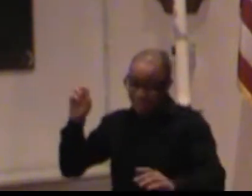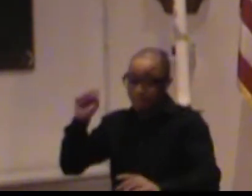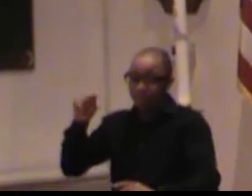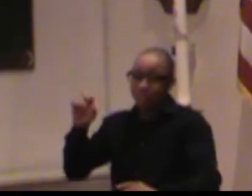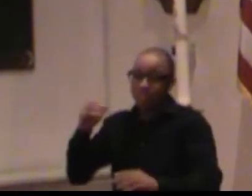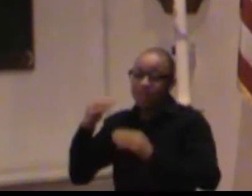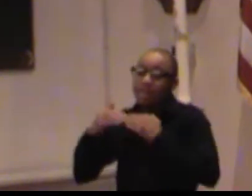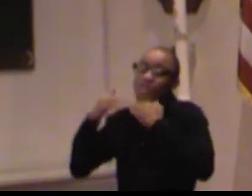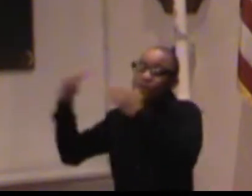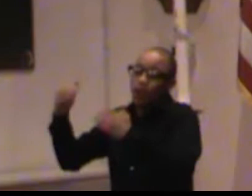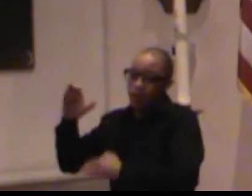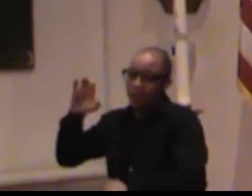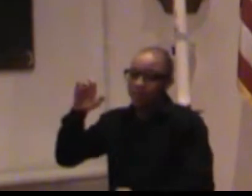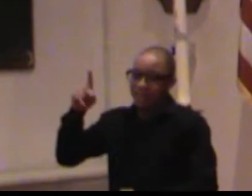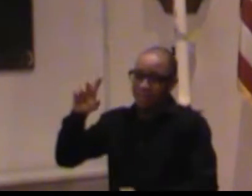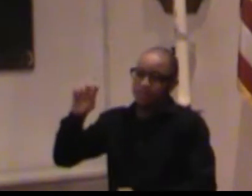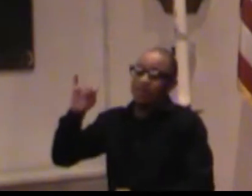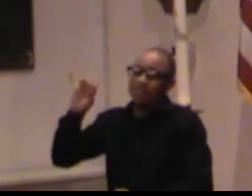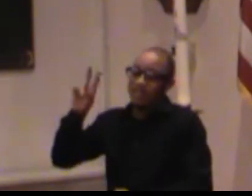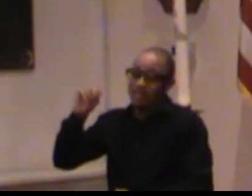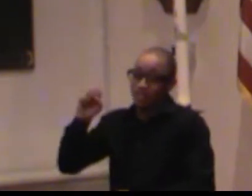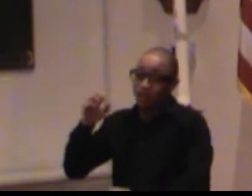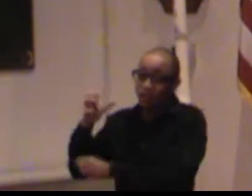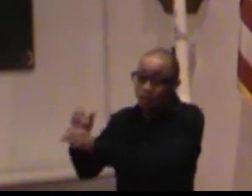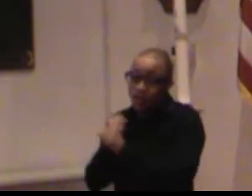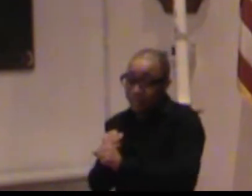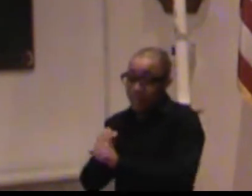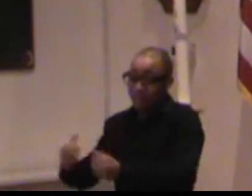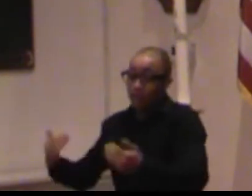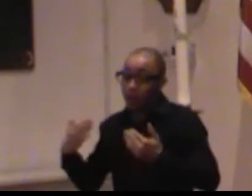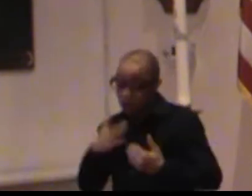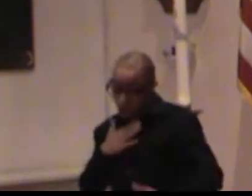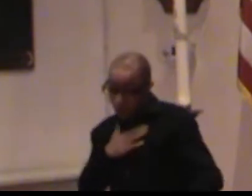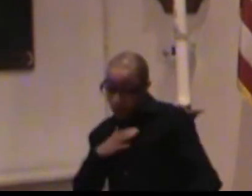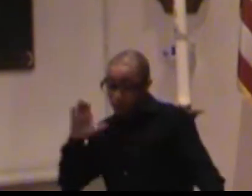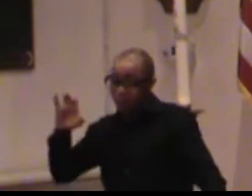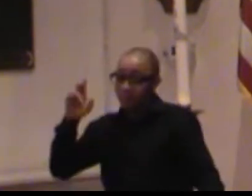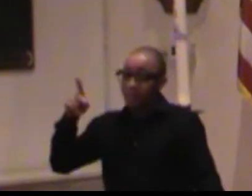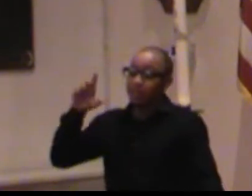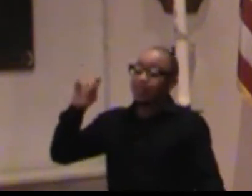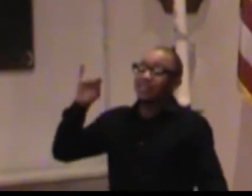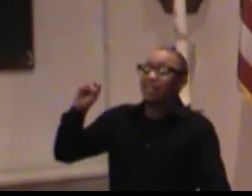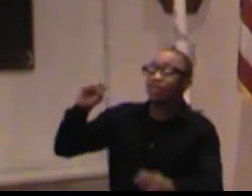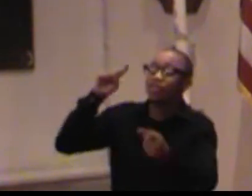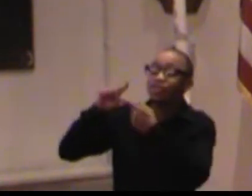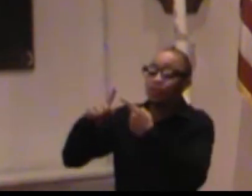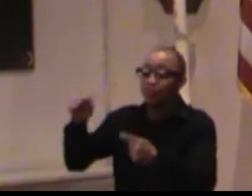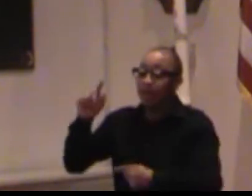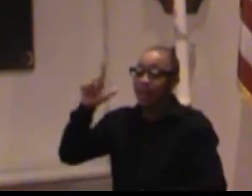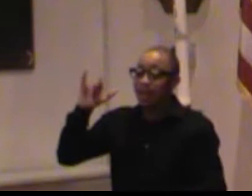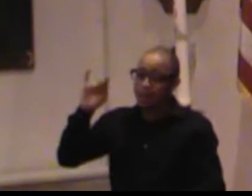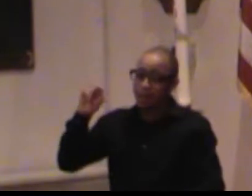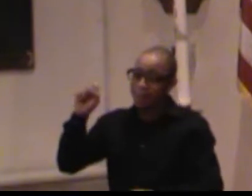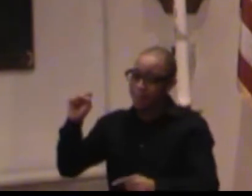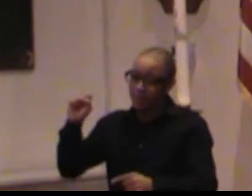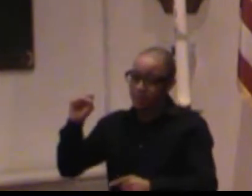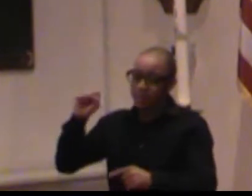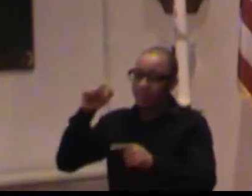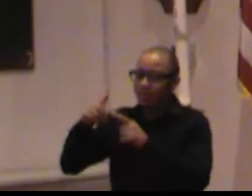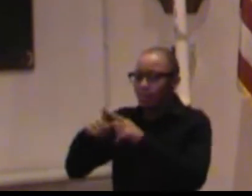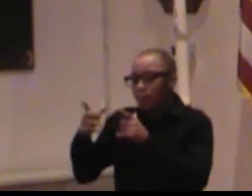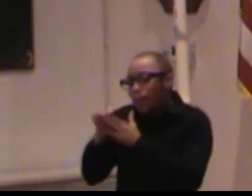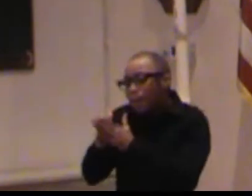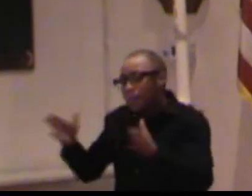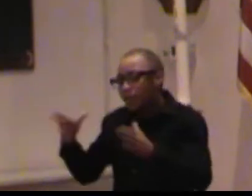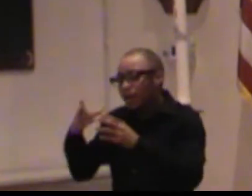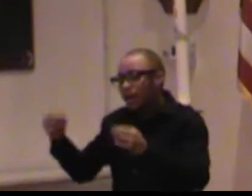their expectations. So we are taking our expectations to the limit, church. We are believing God for bigger